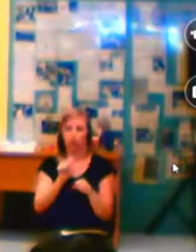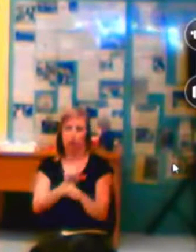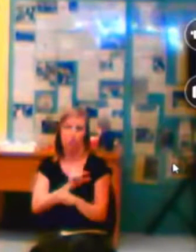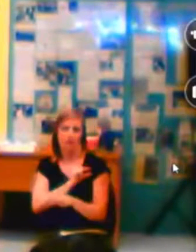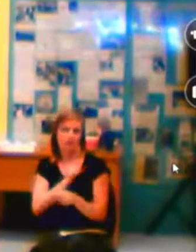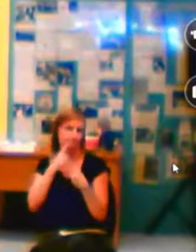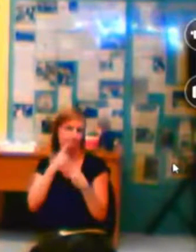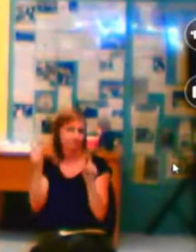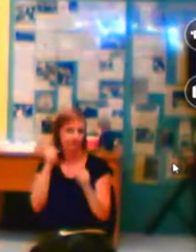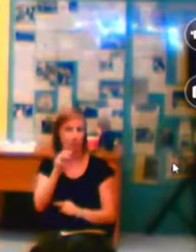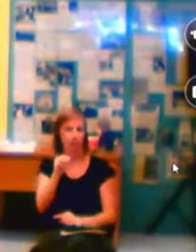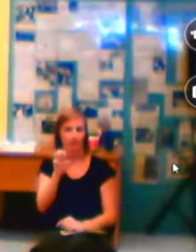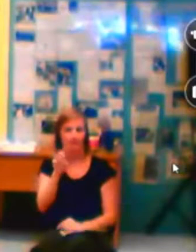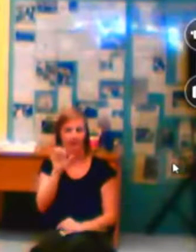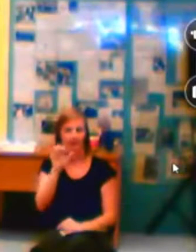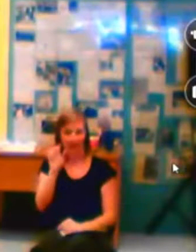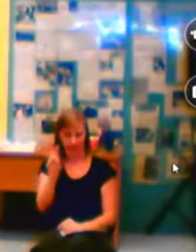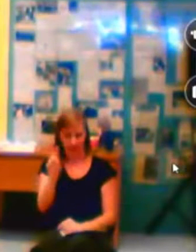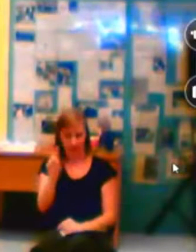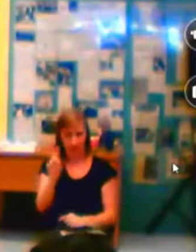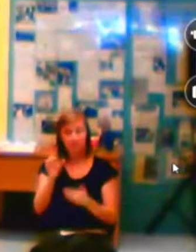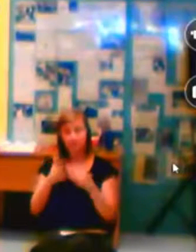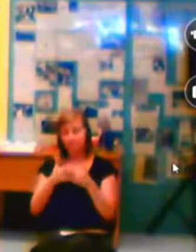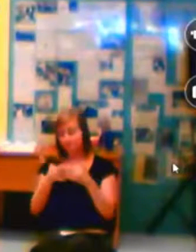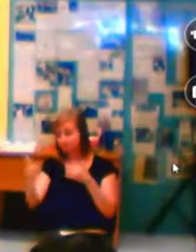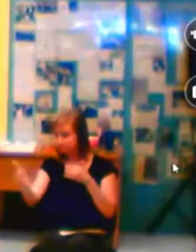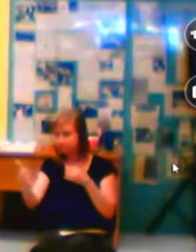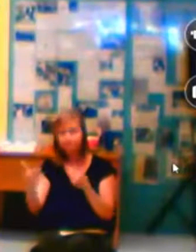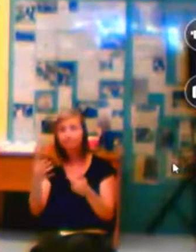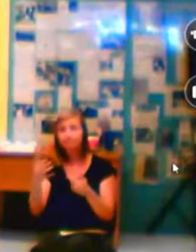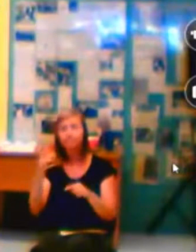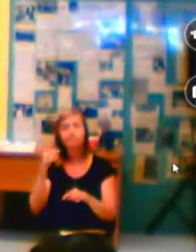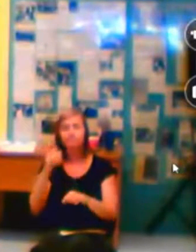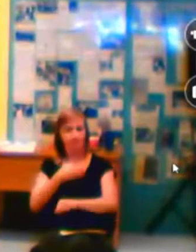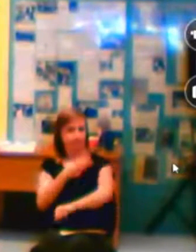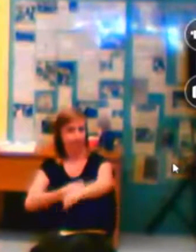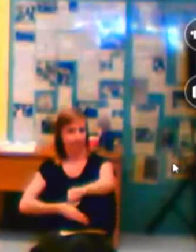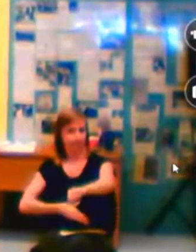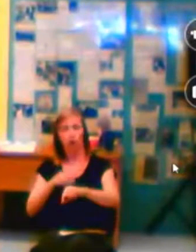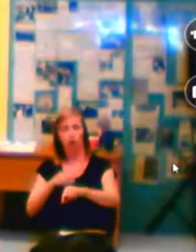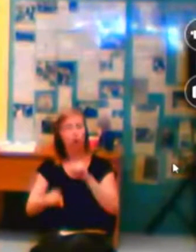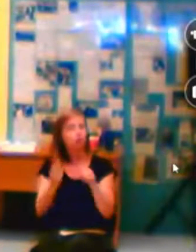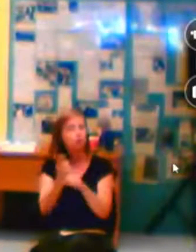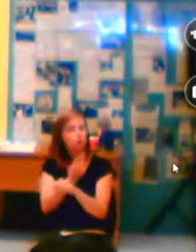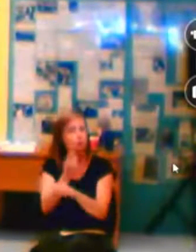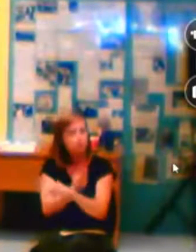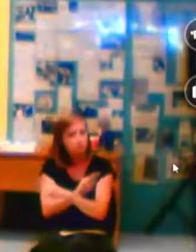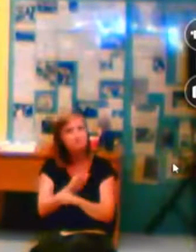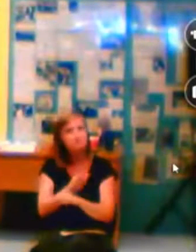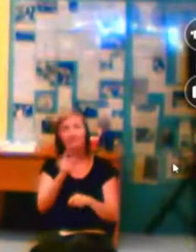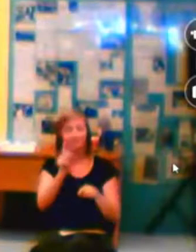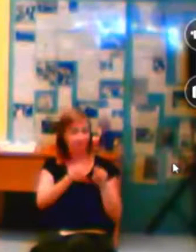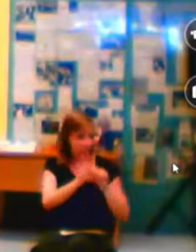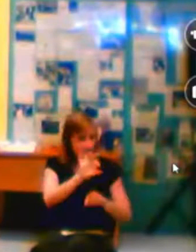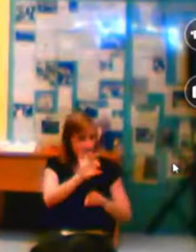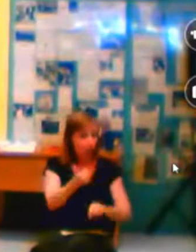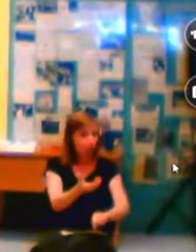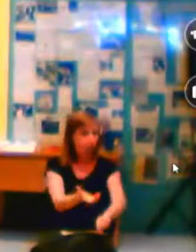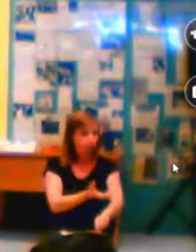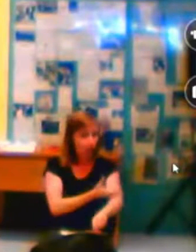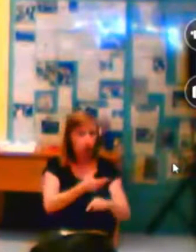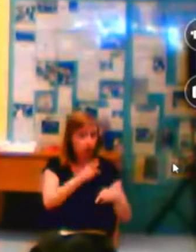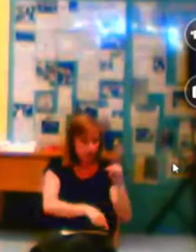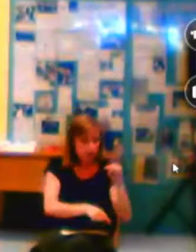SSDI. After exhausting her personal financial resources, she then qualified for Medicaid. Over